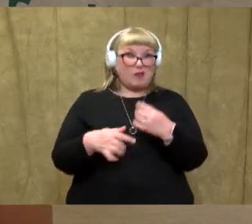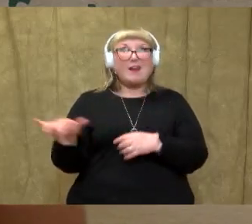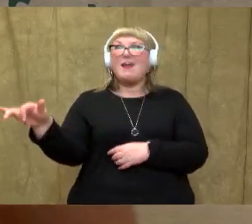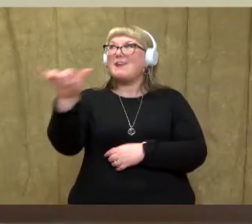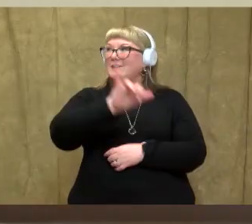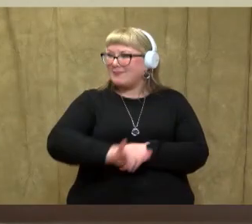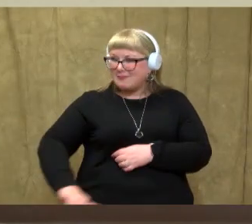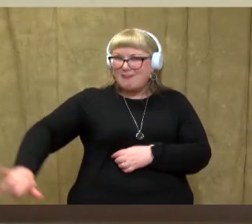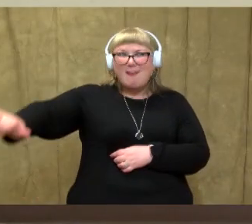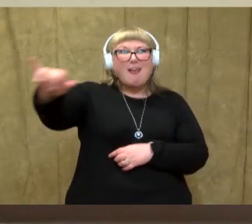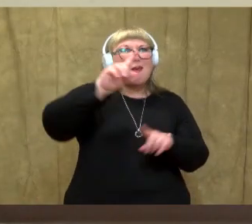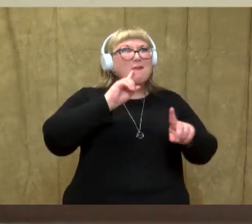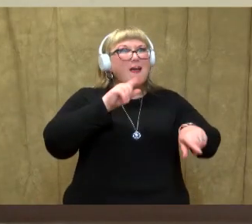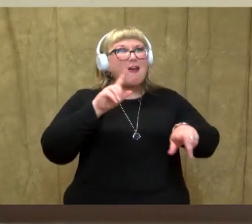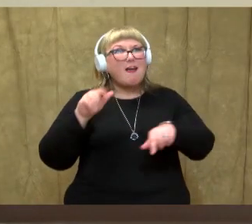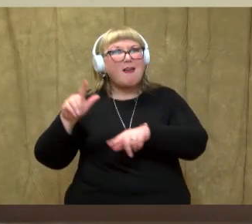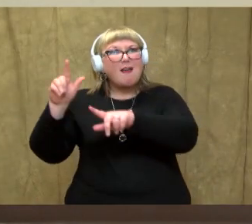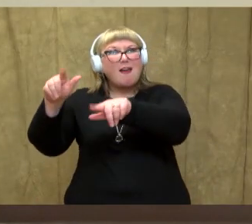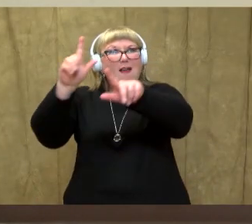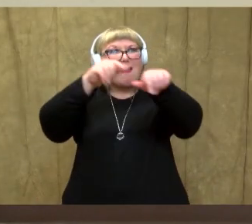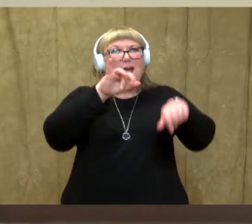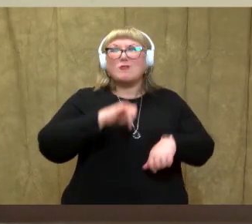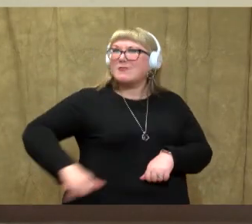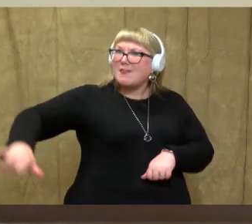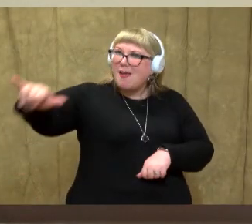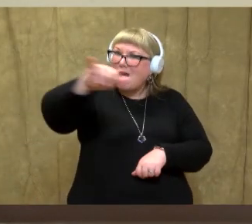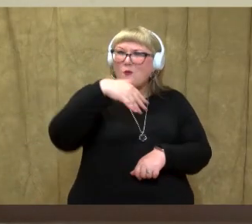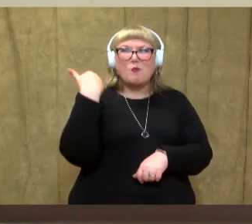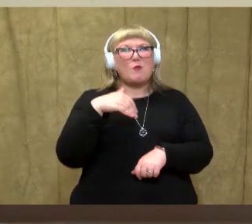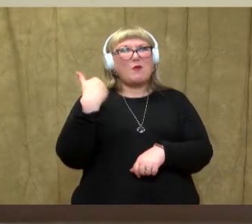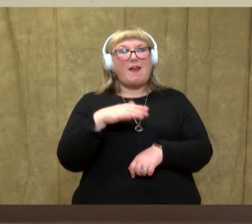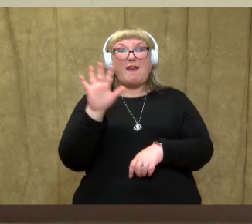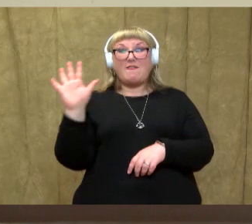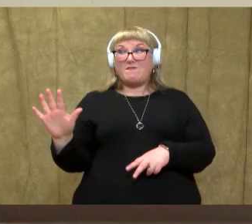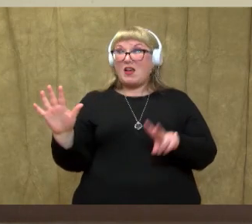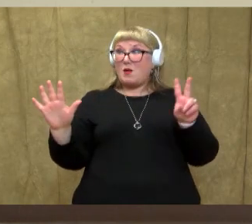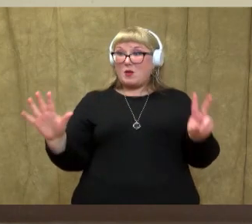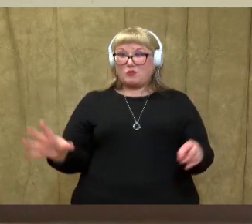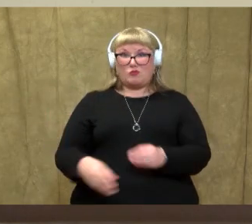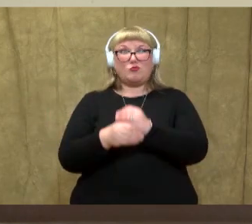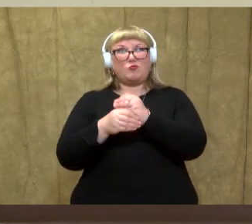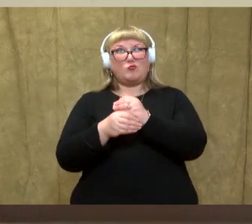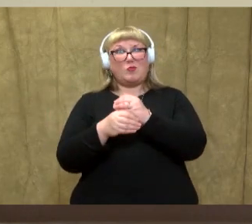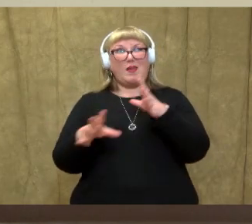same answer. So 5 plus 2 equals